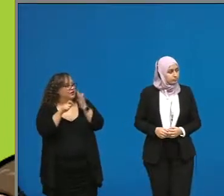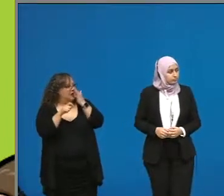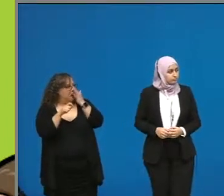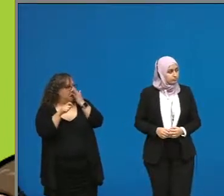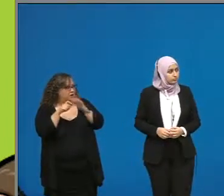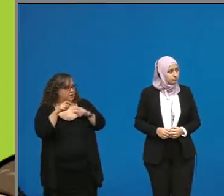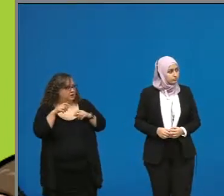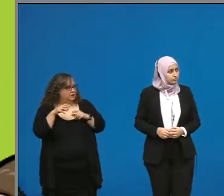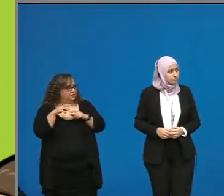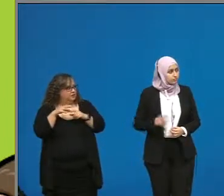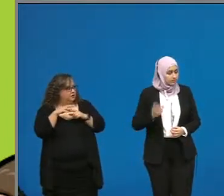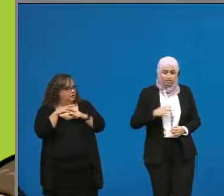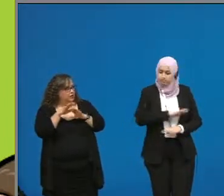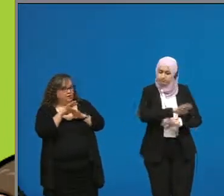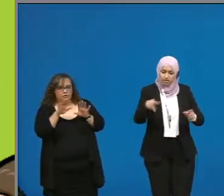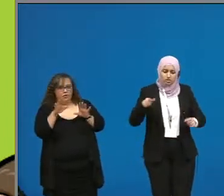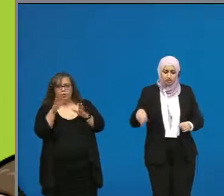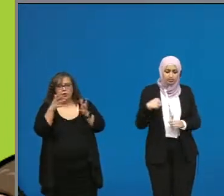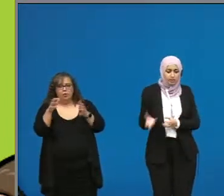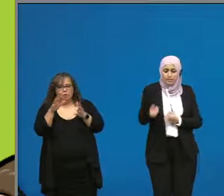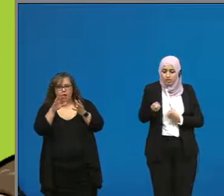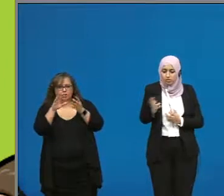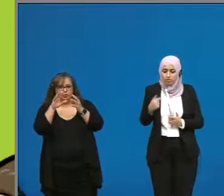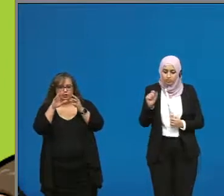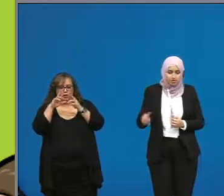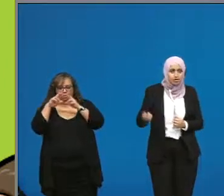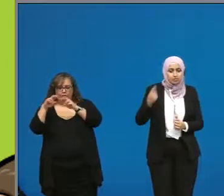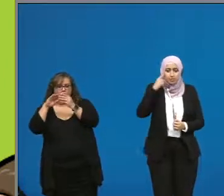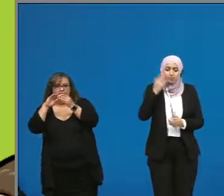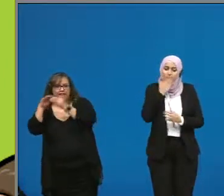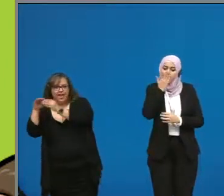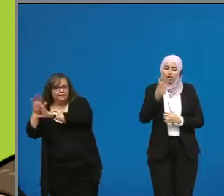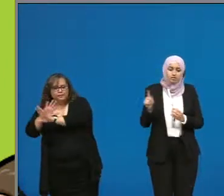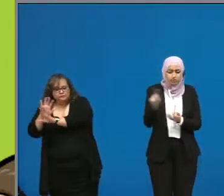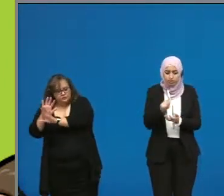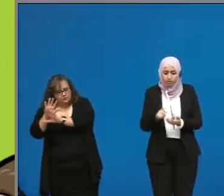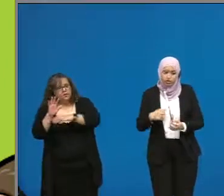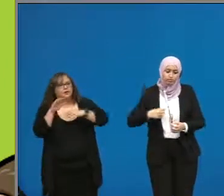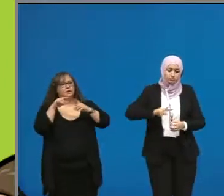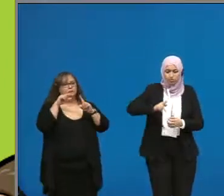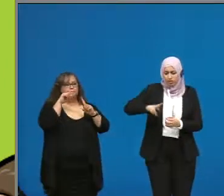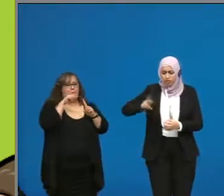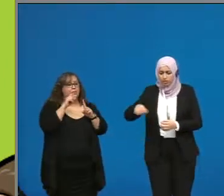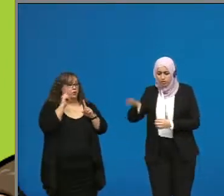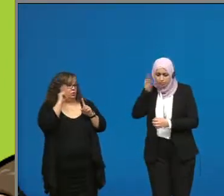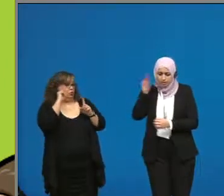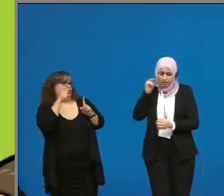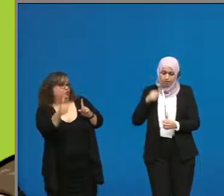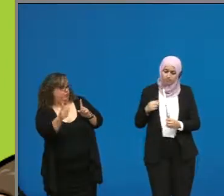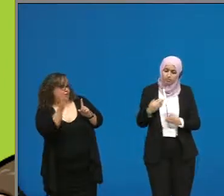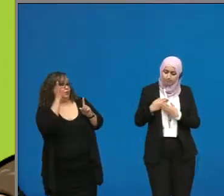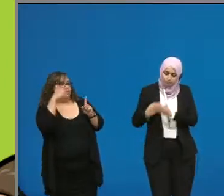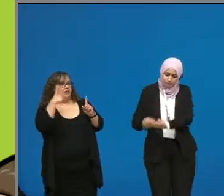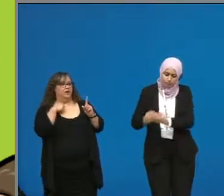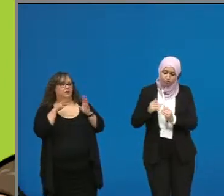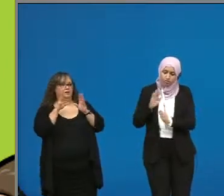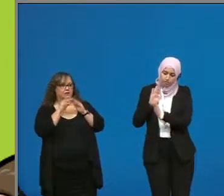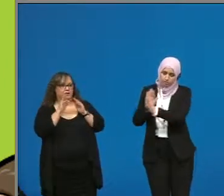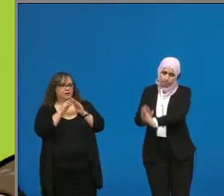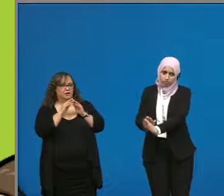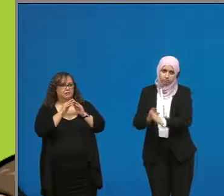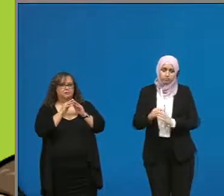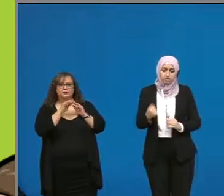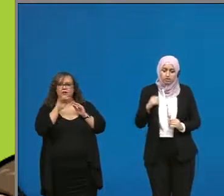Write and Equatio. We're not even going to look at those, but I am going to ask you to come to one of our sessions tomorrow with my colleague Jamie up the back at I think